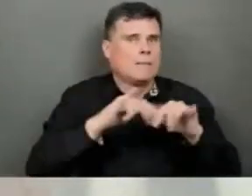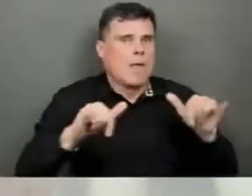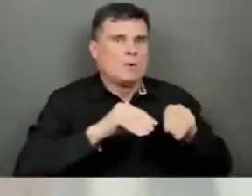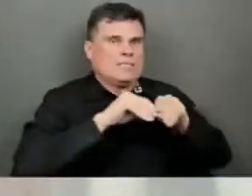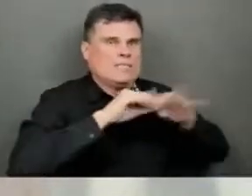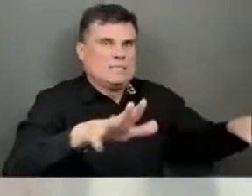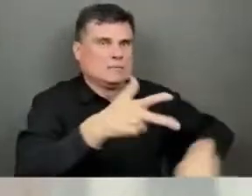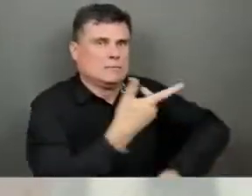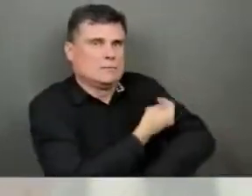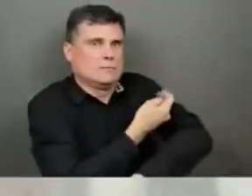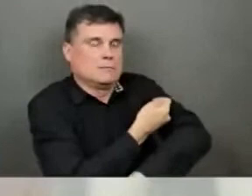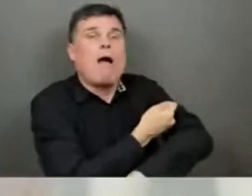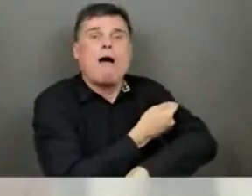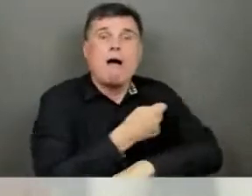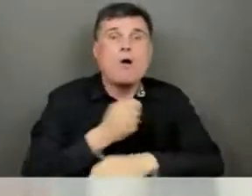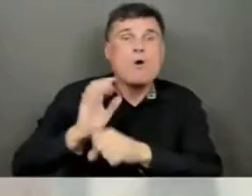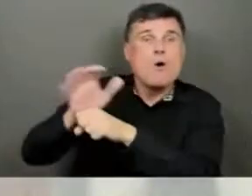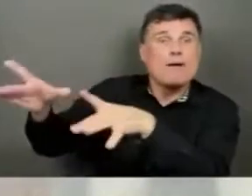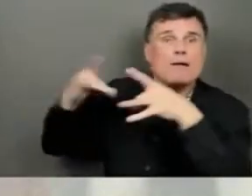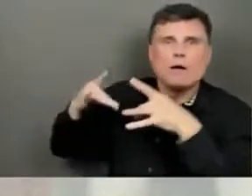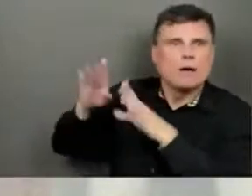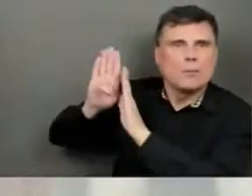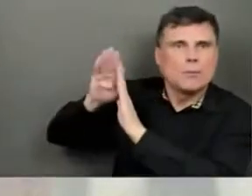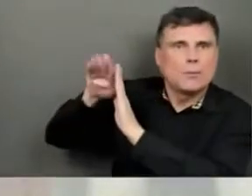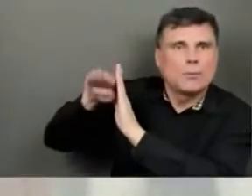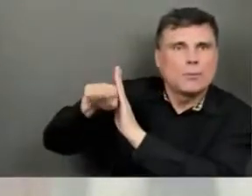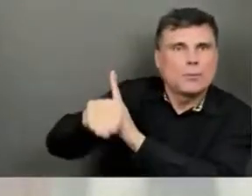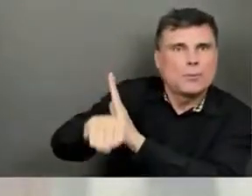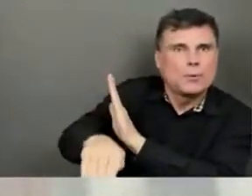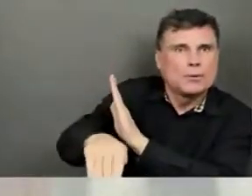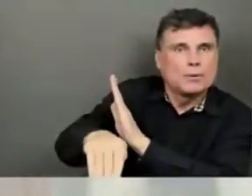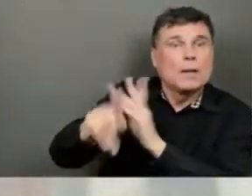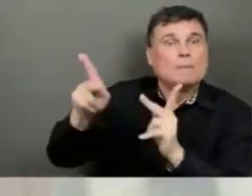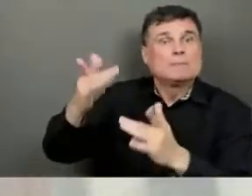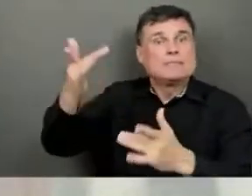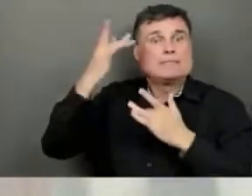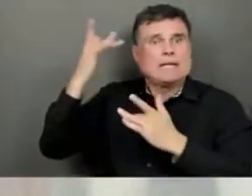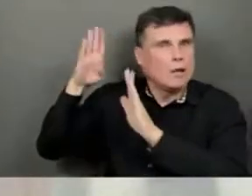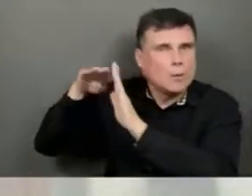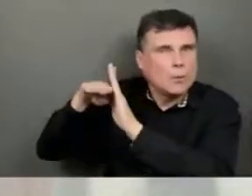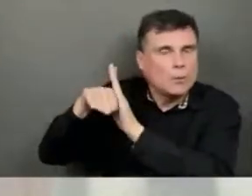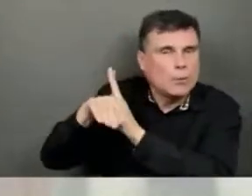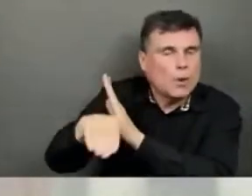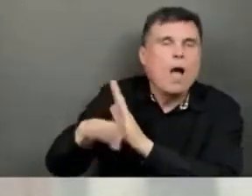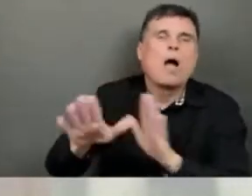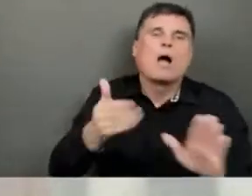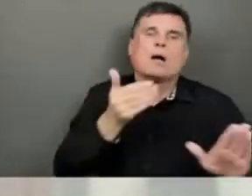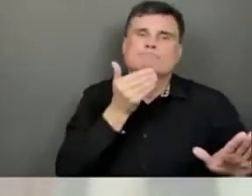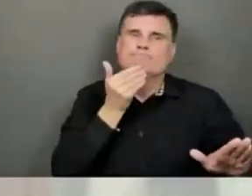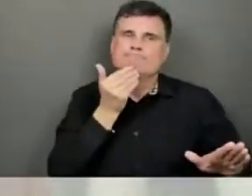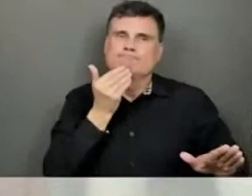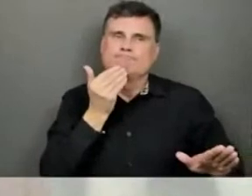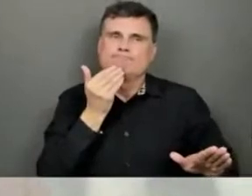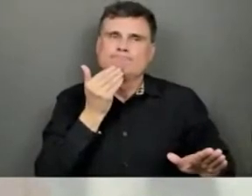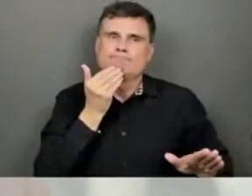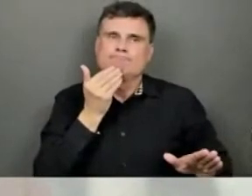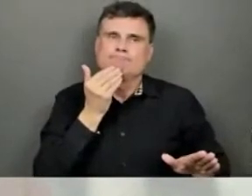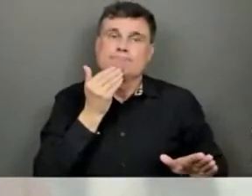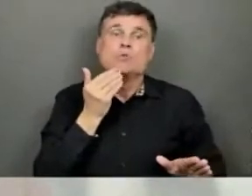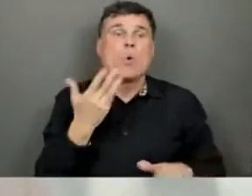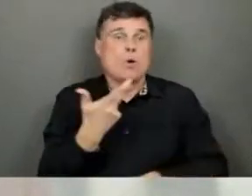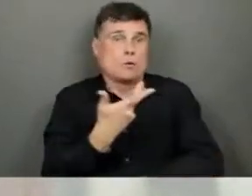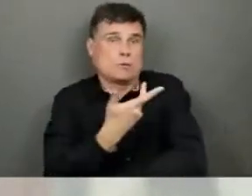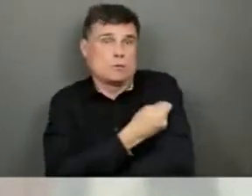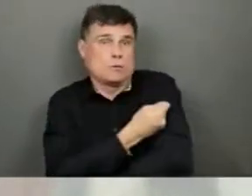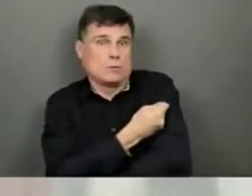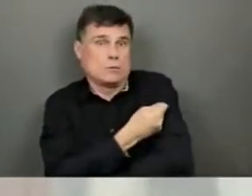people. Just how wonderful that was. And through that summer, we were in a place